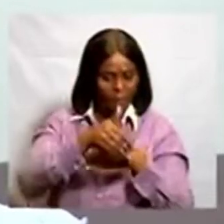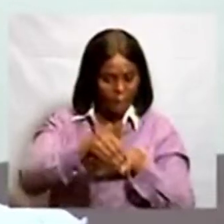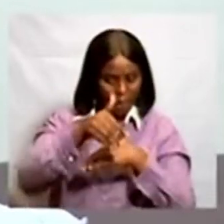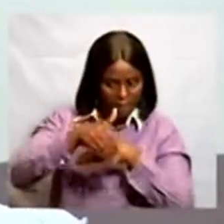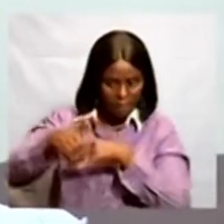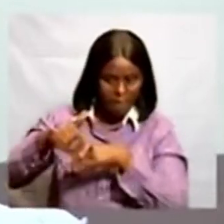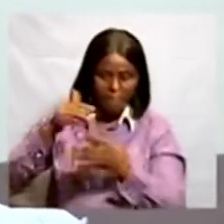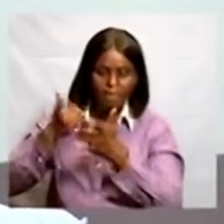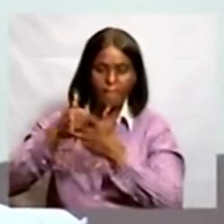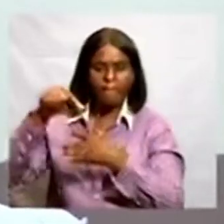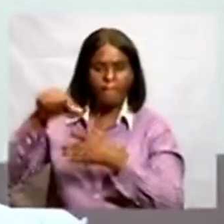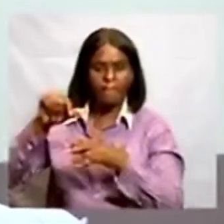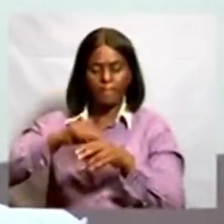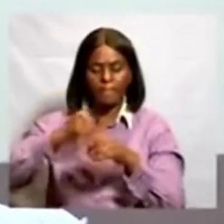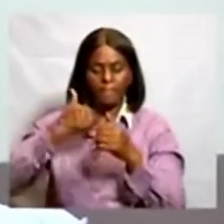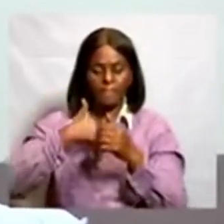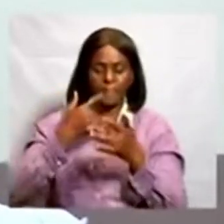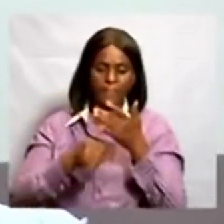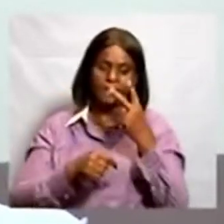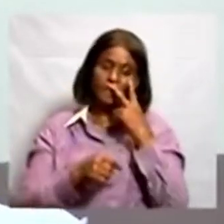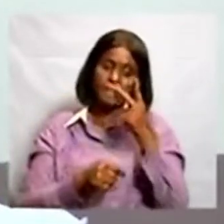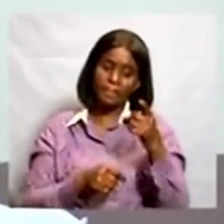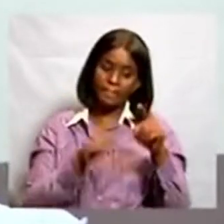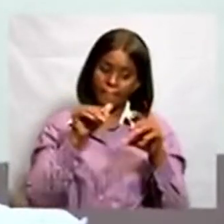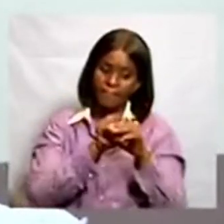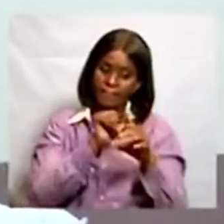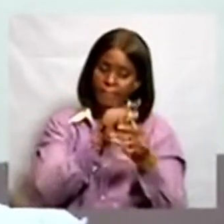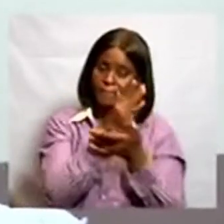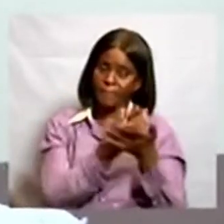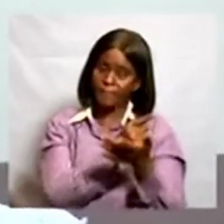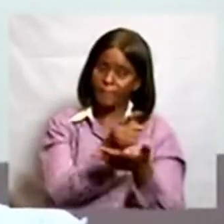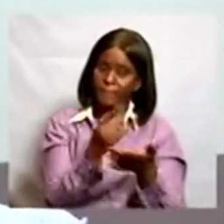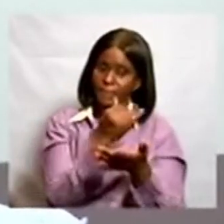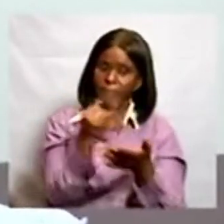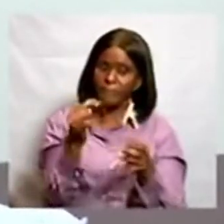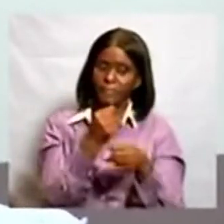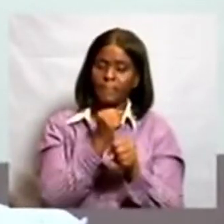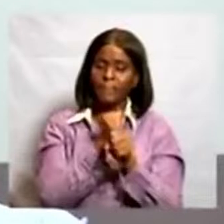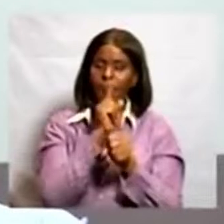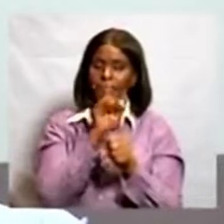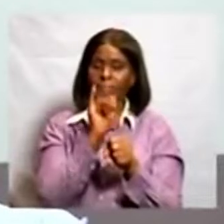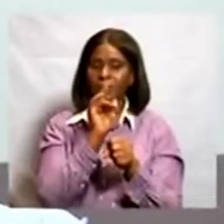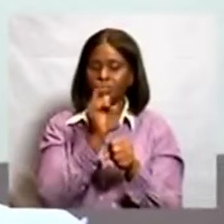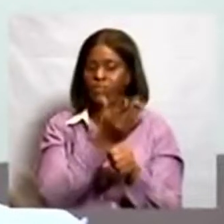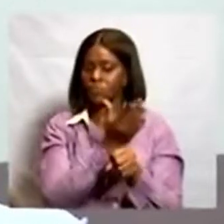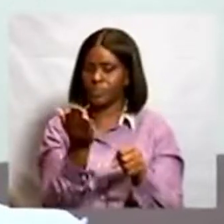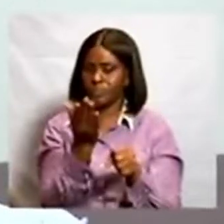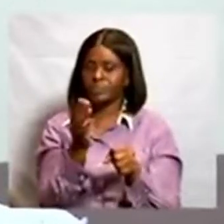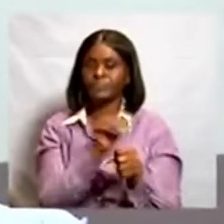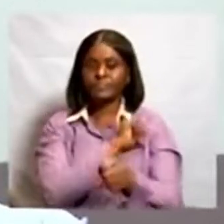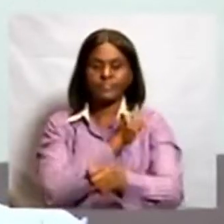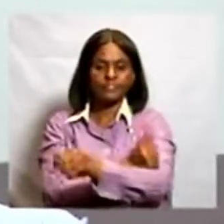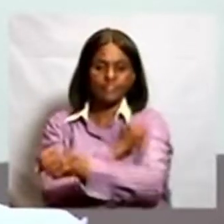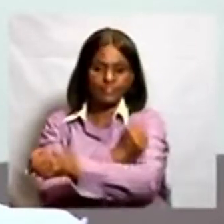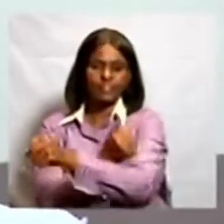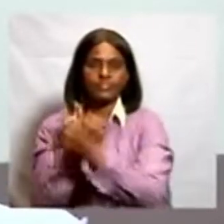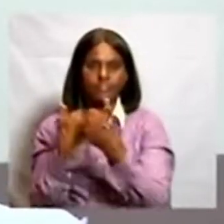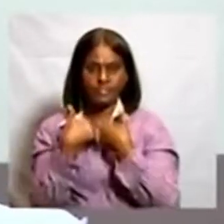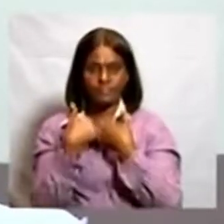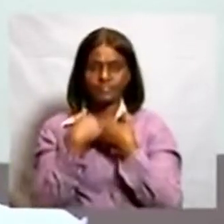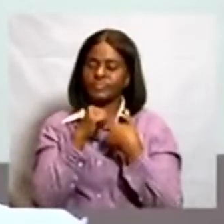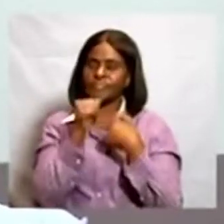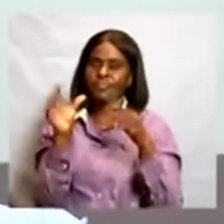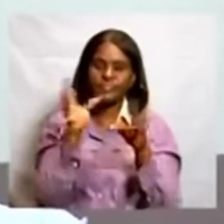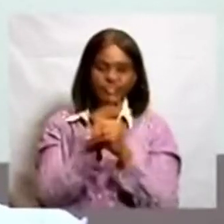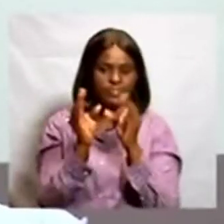of qualifications, we actually look into some of these issues to ensure that these appropriate authorities haven't missed